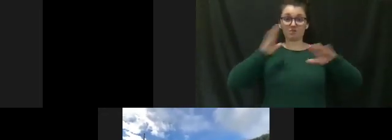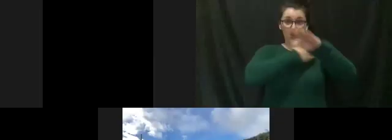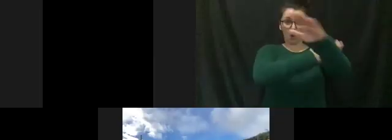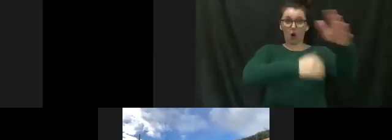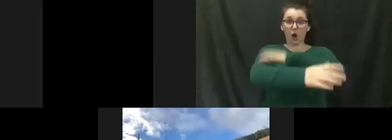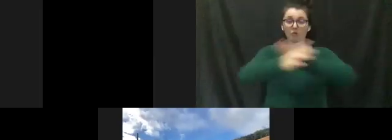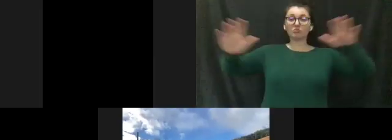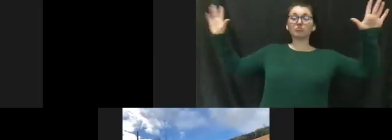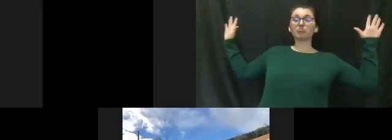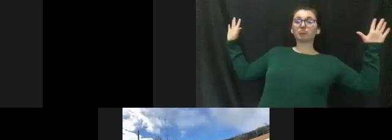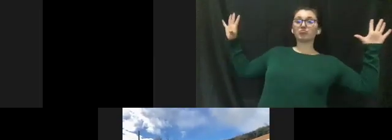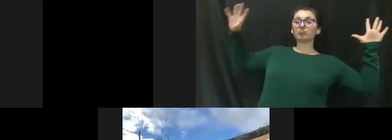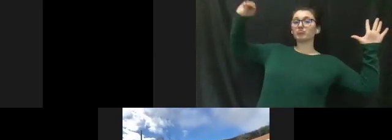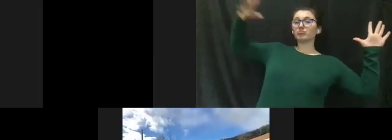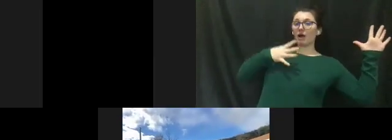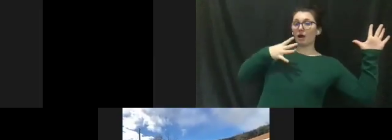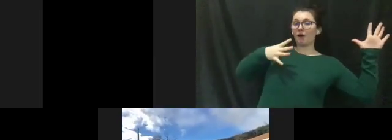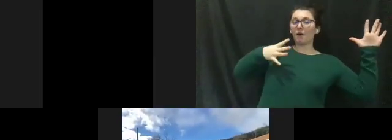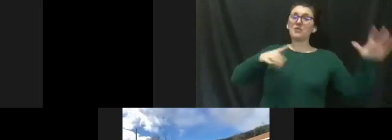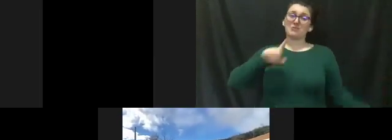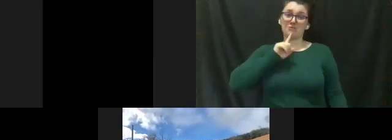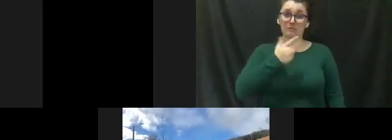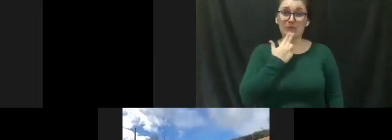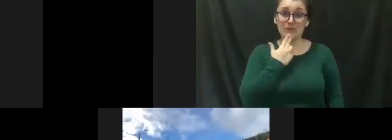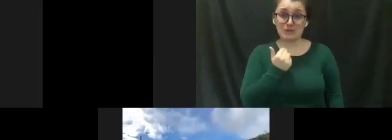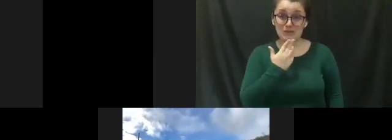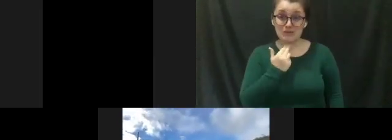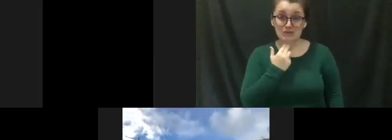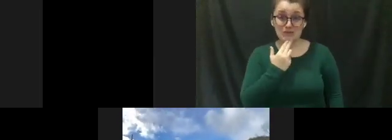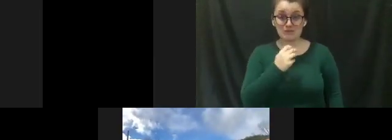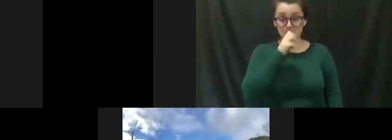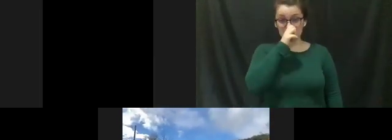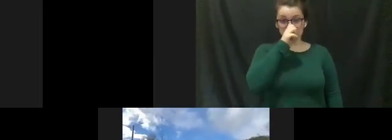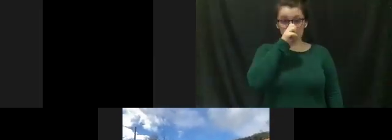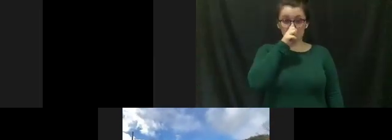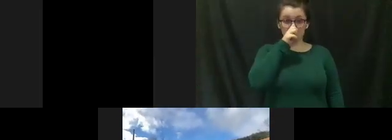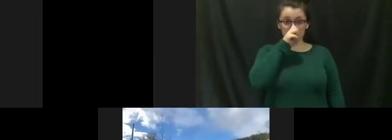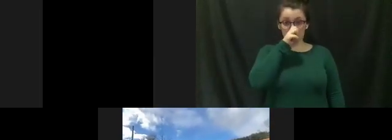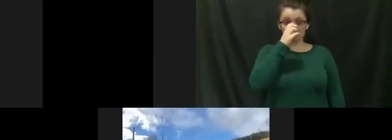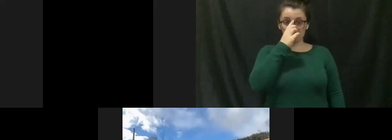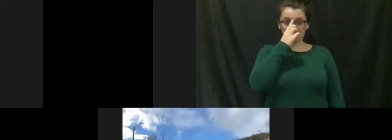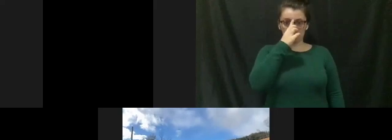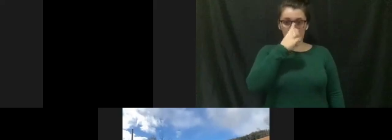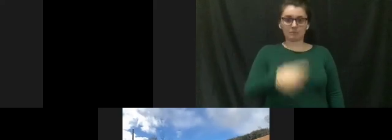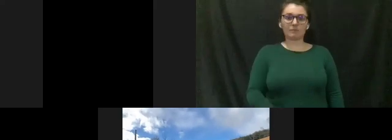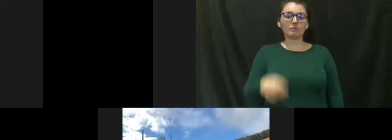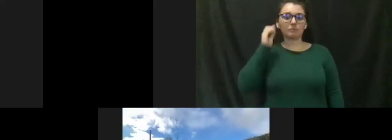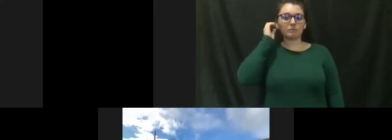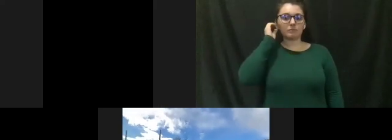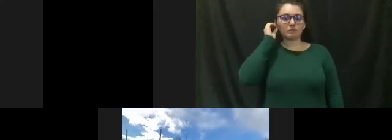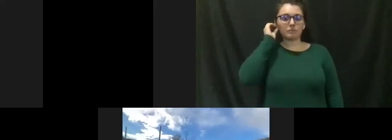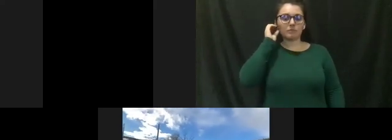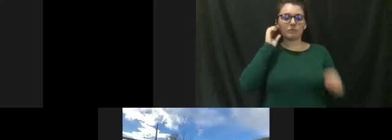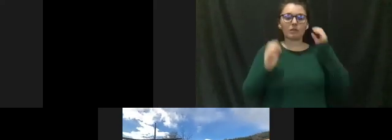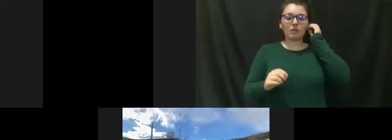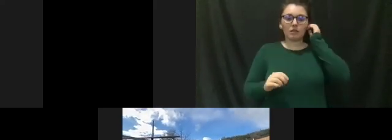sun. It is adorable. Oh my goodness, they are cute. They sure are. And if you look over here down on the